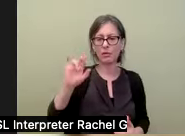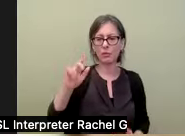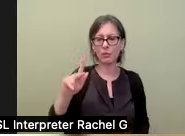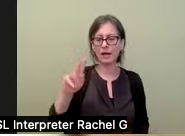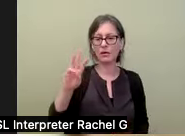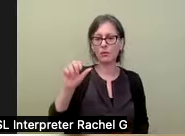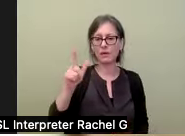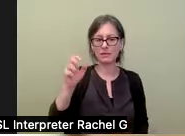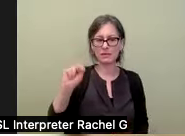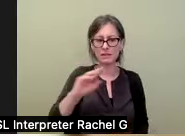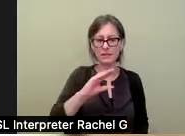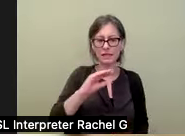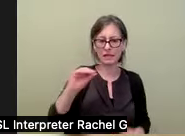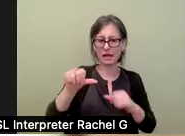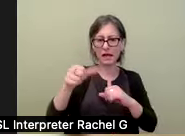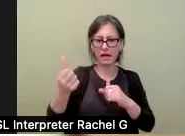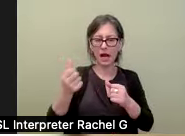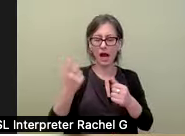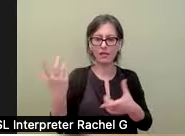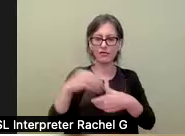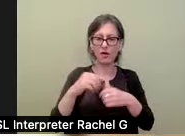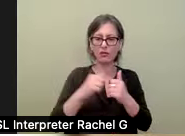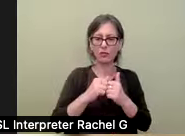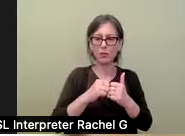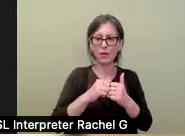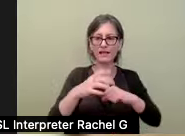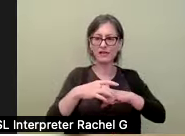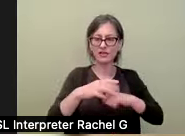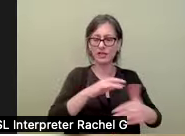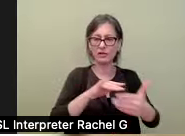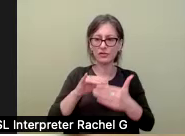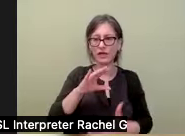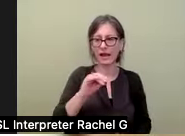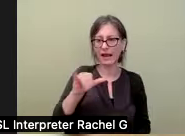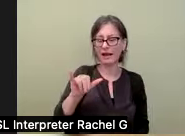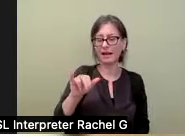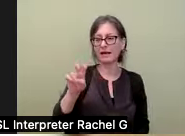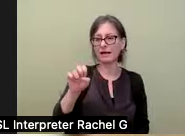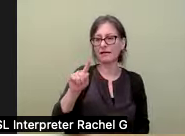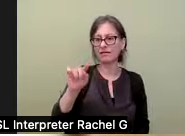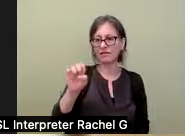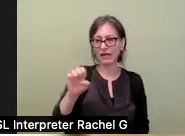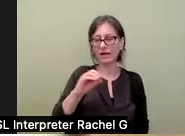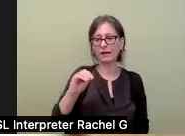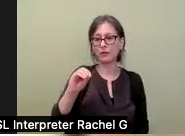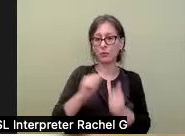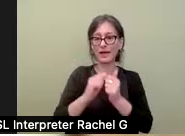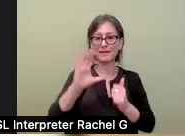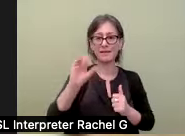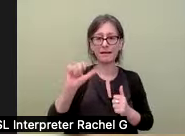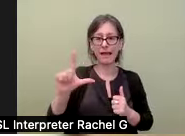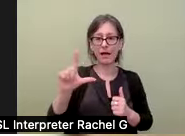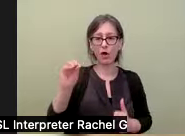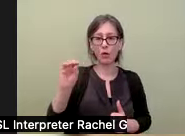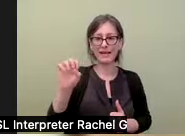Grail with the California Geological Survey, as well as Yvette LeDuc with Cal OES, we really wouldn't be able